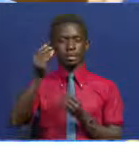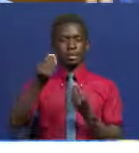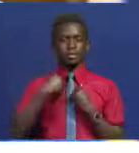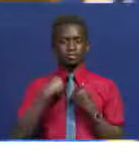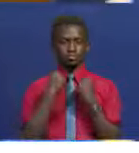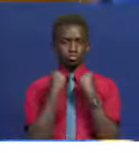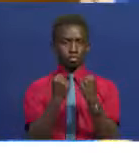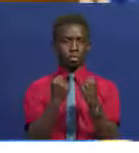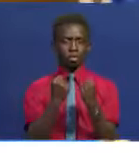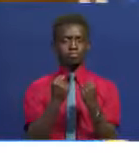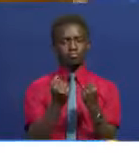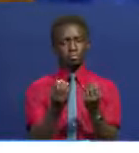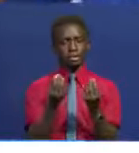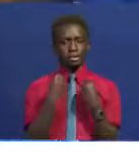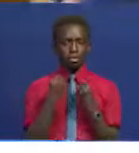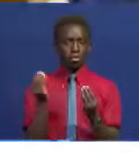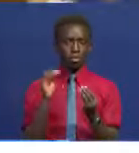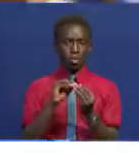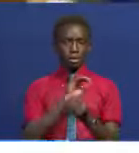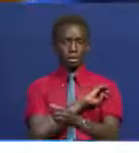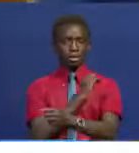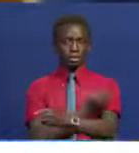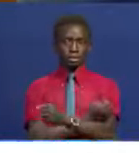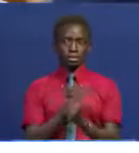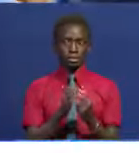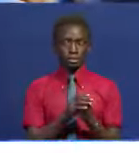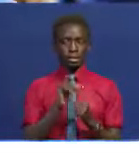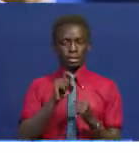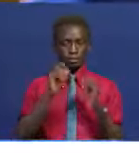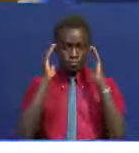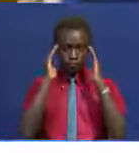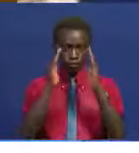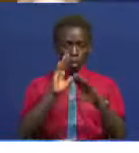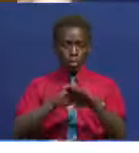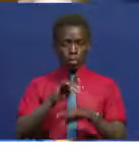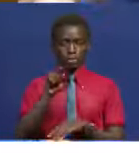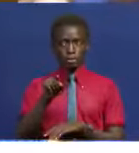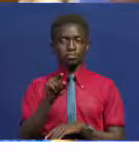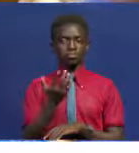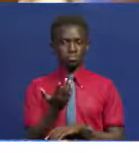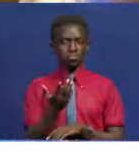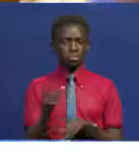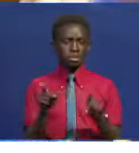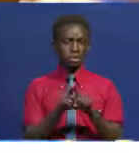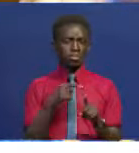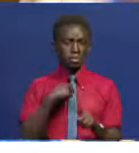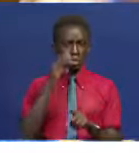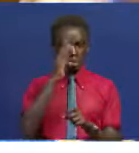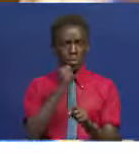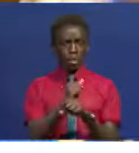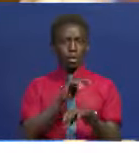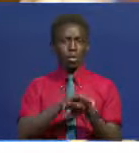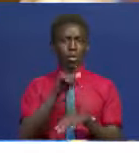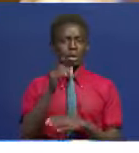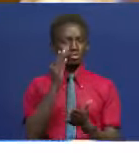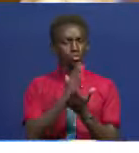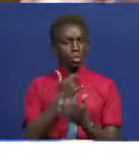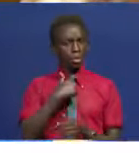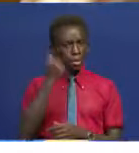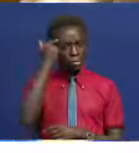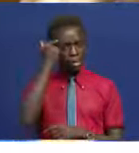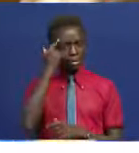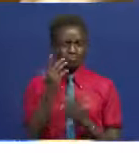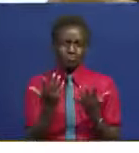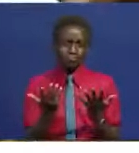me strength, to give me energy, to focus on it. And I will work on it. Actually, my mind is just